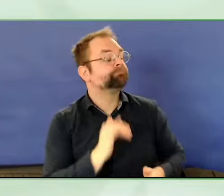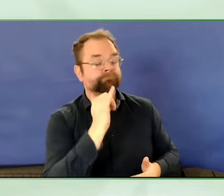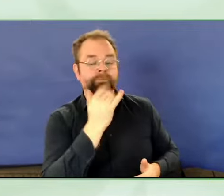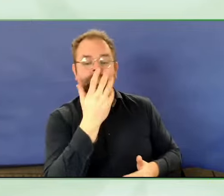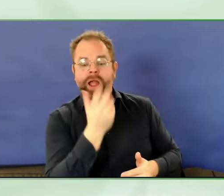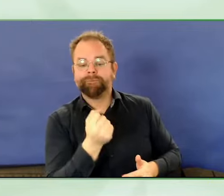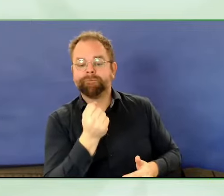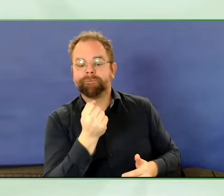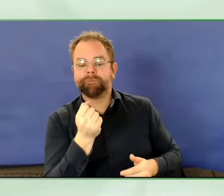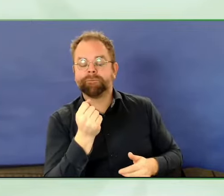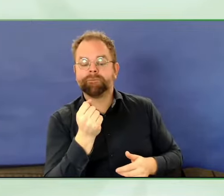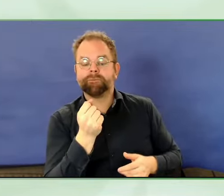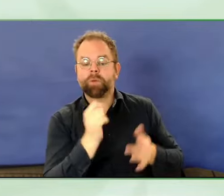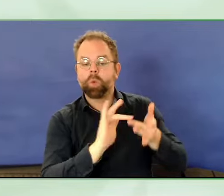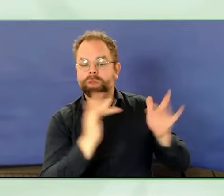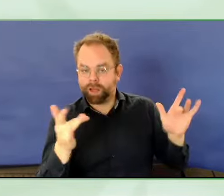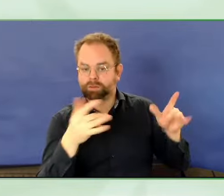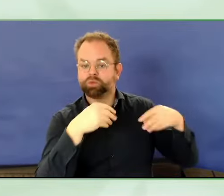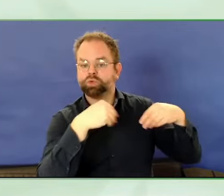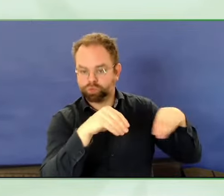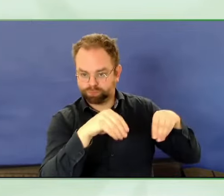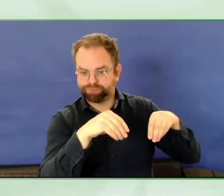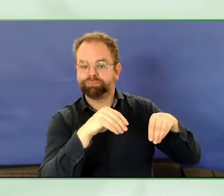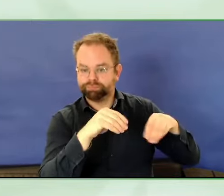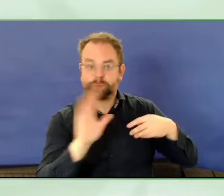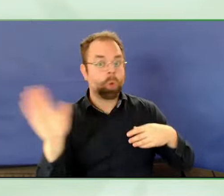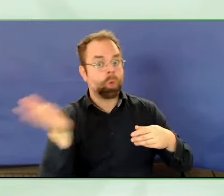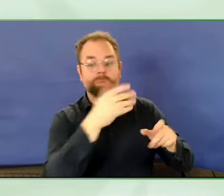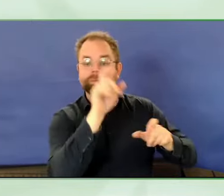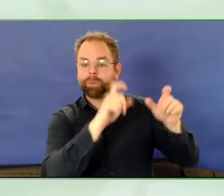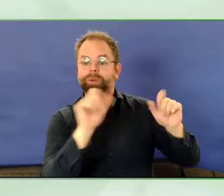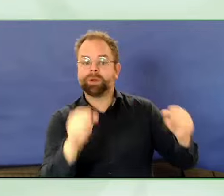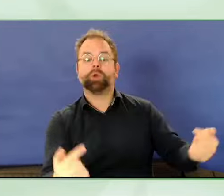www.augenhoehe.design. And we don't have like